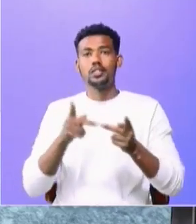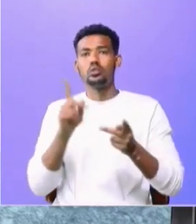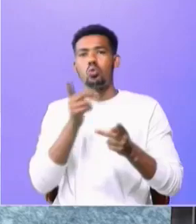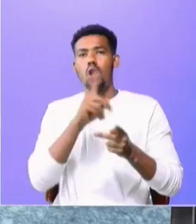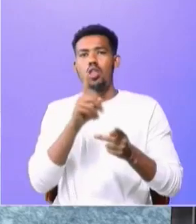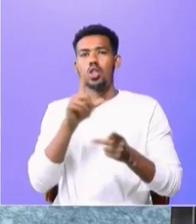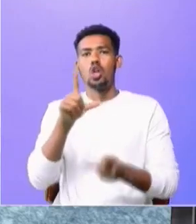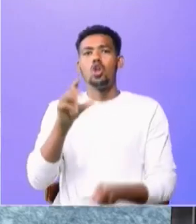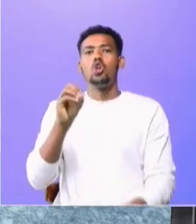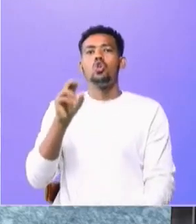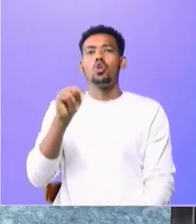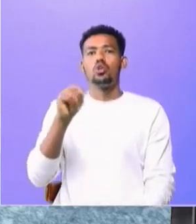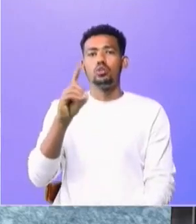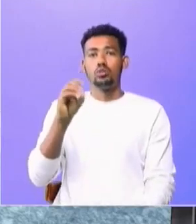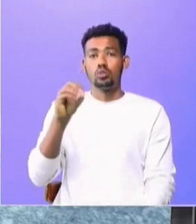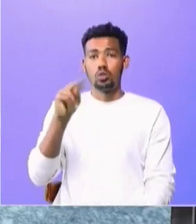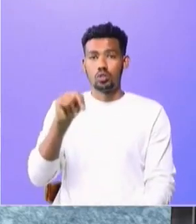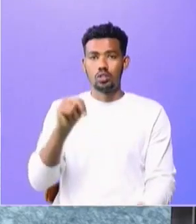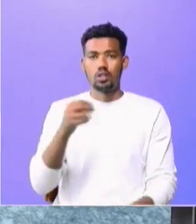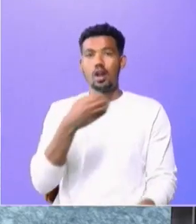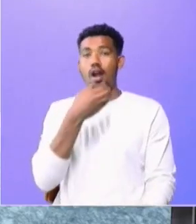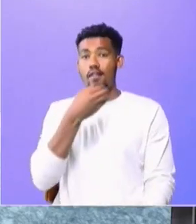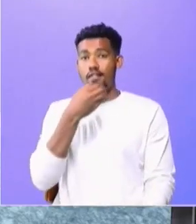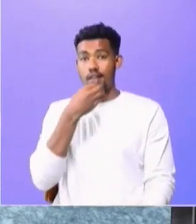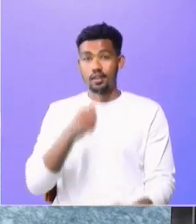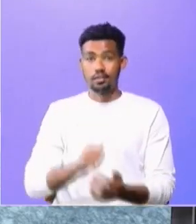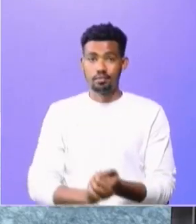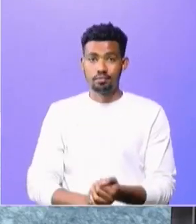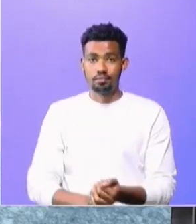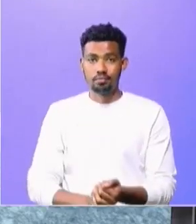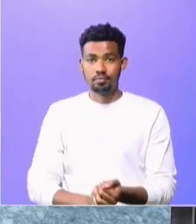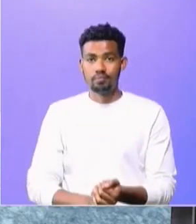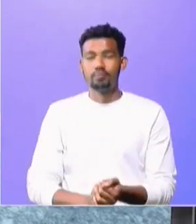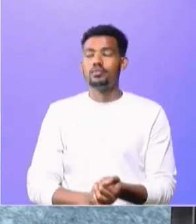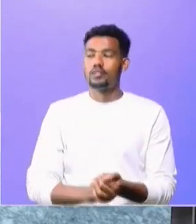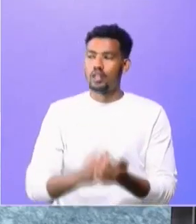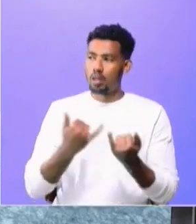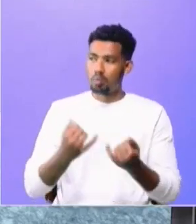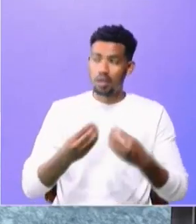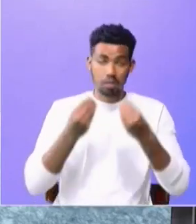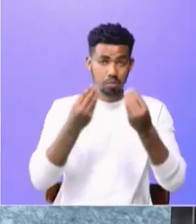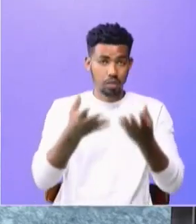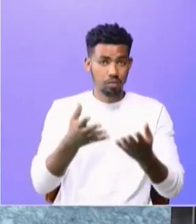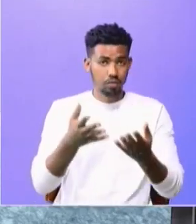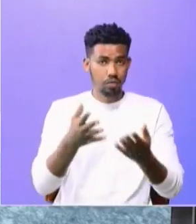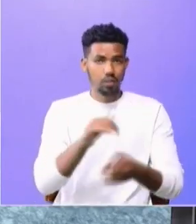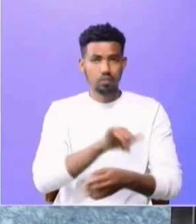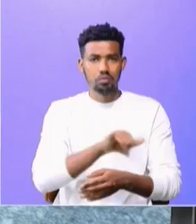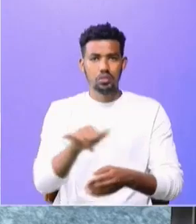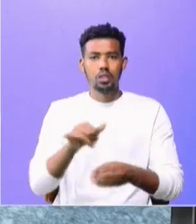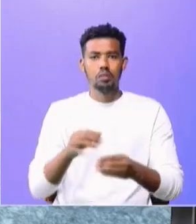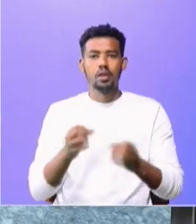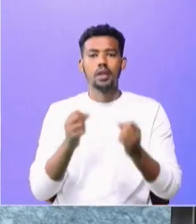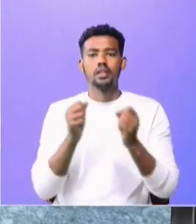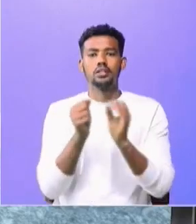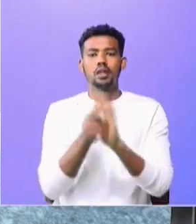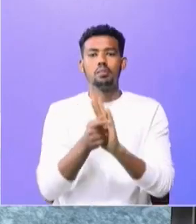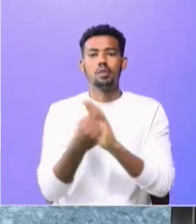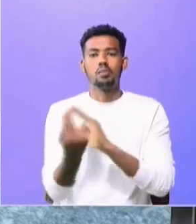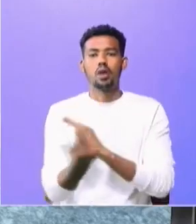Cafe. Let us meet at London Cafe. Let me give you as example by using